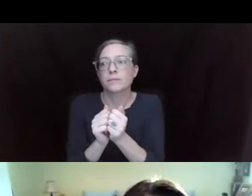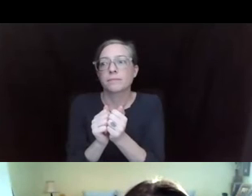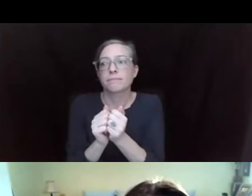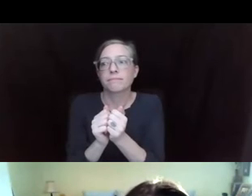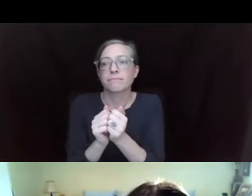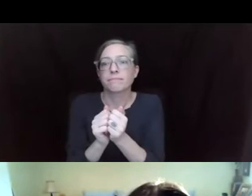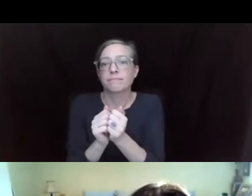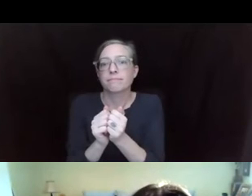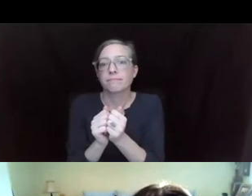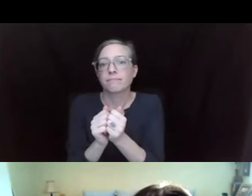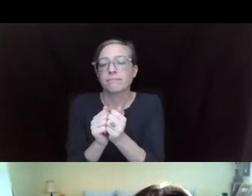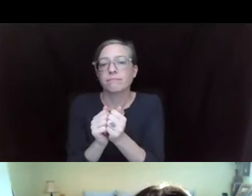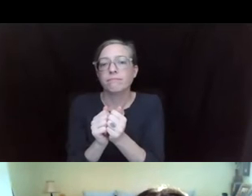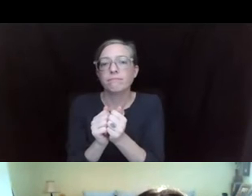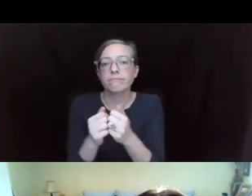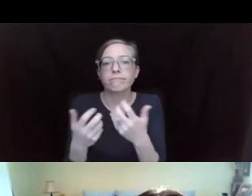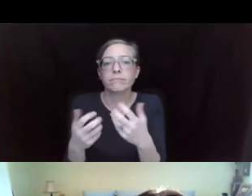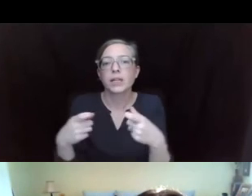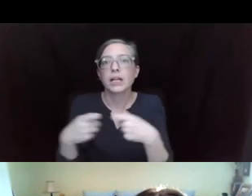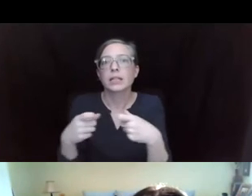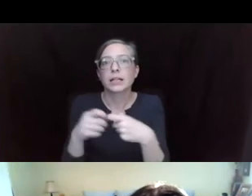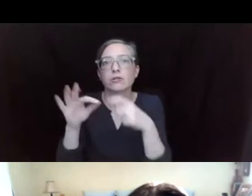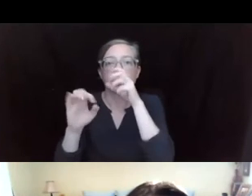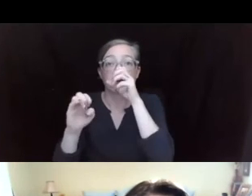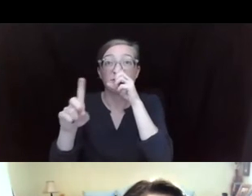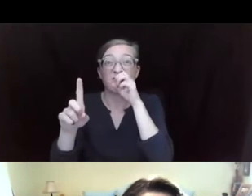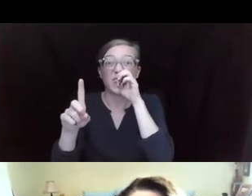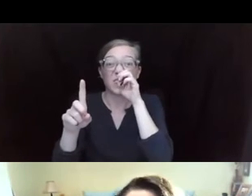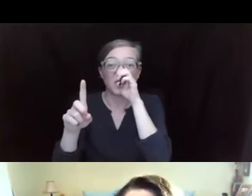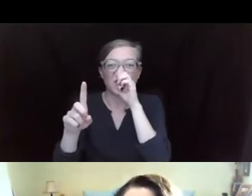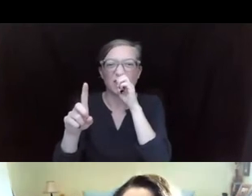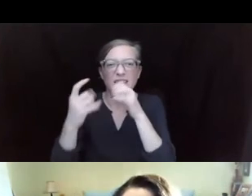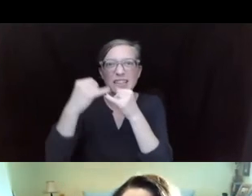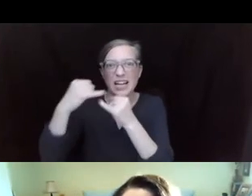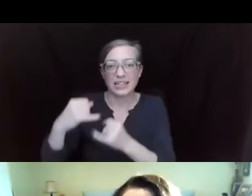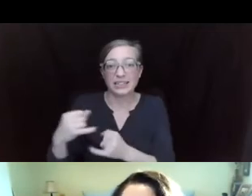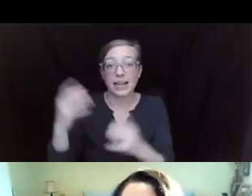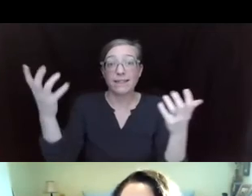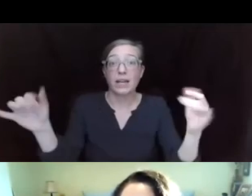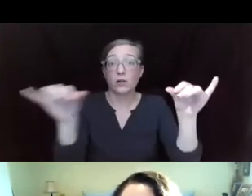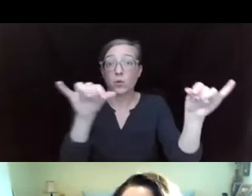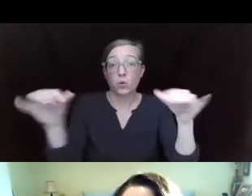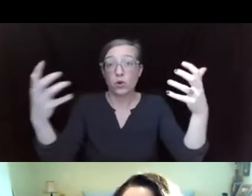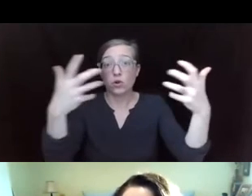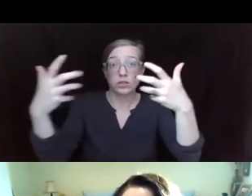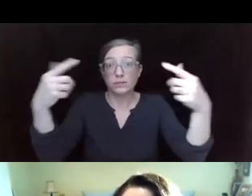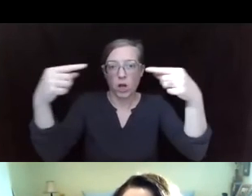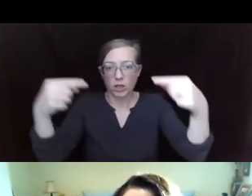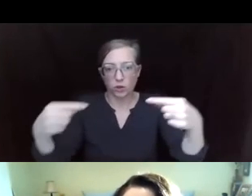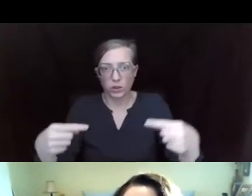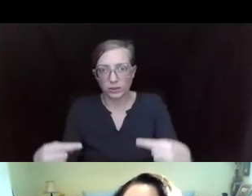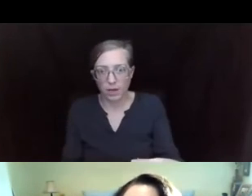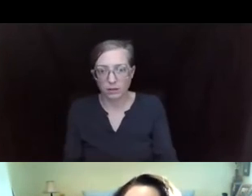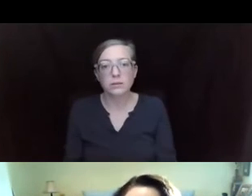And I noticed that these locations corresponds to this cross. And this is, for example, something like 1100 volts per